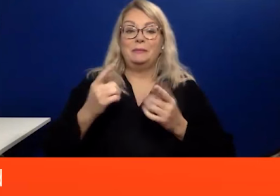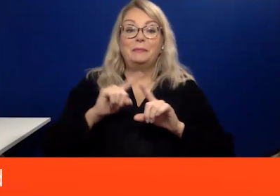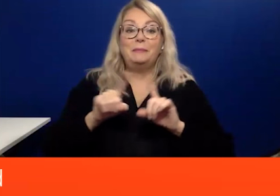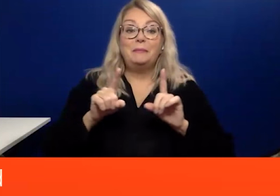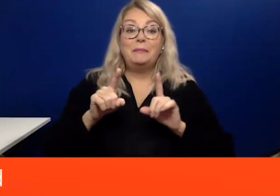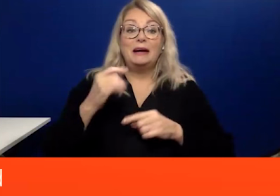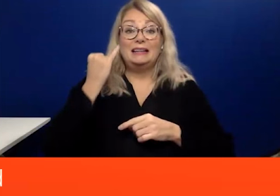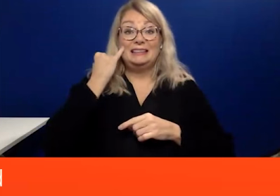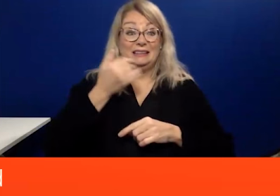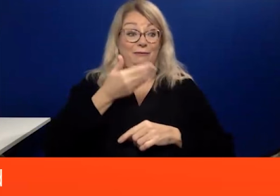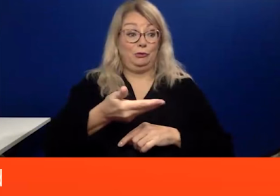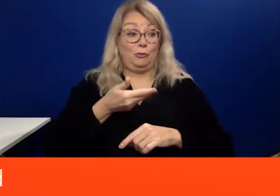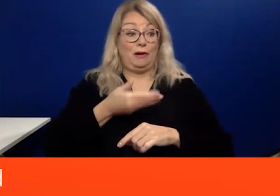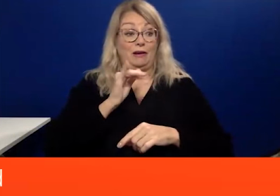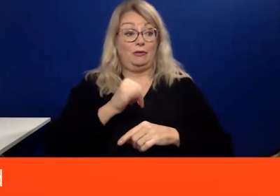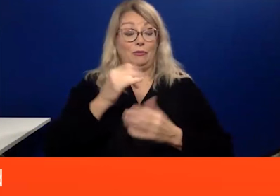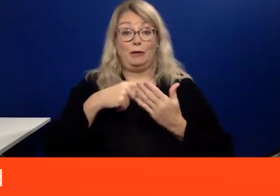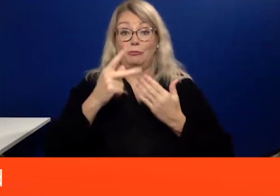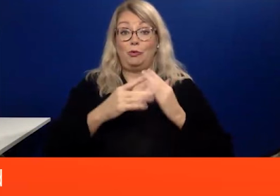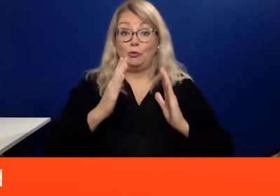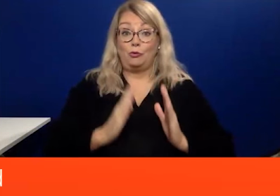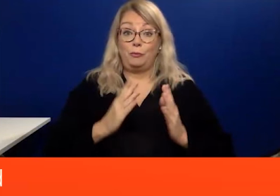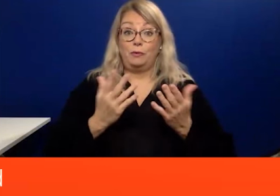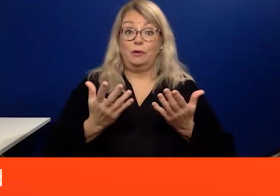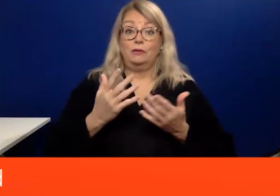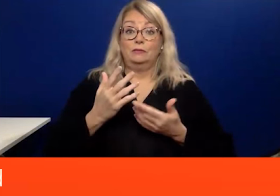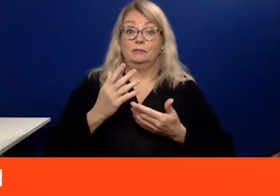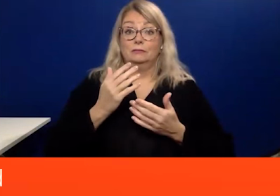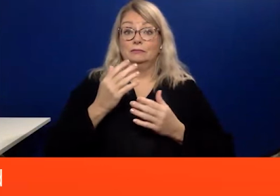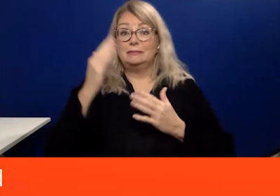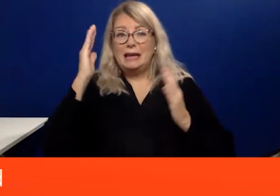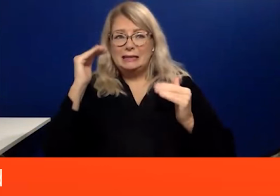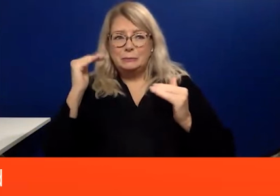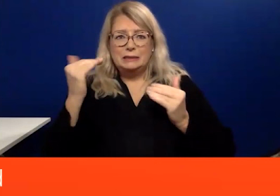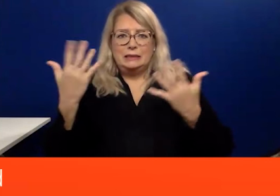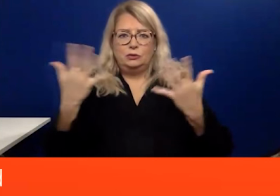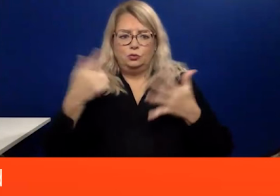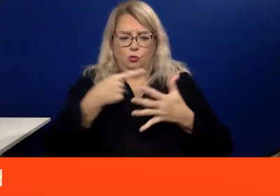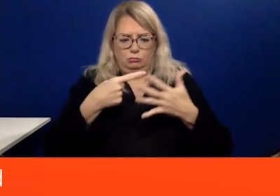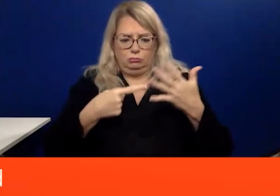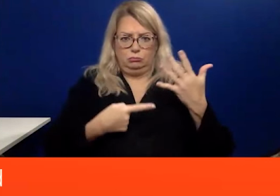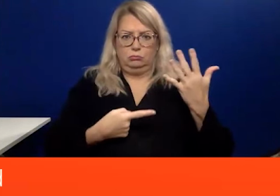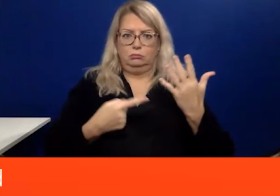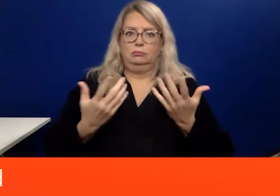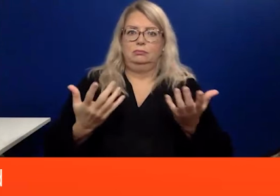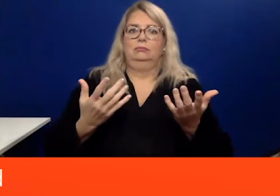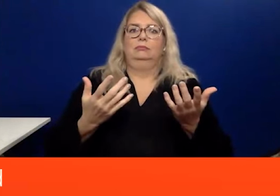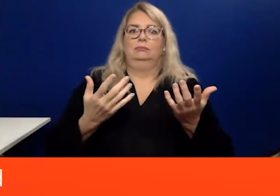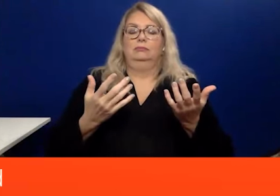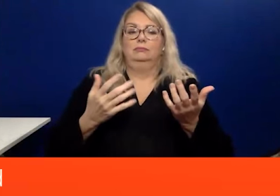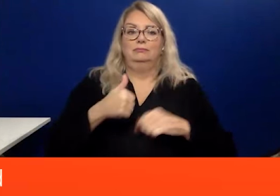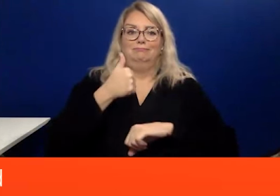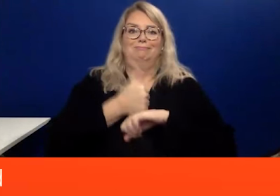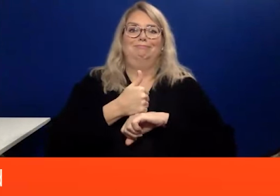as a programmer, what do they expect you to do as an employer? Program something, right? And it should be pretty complex